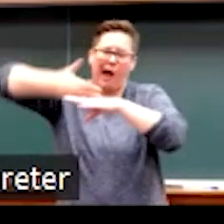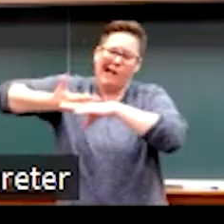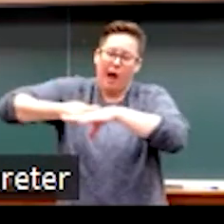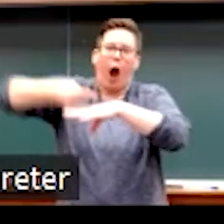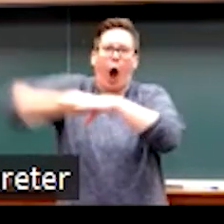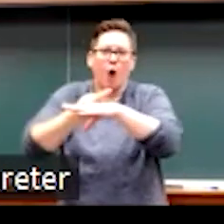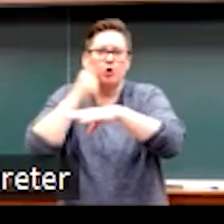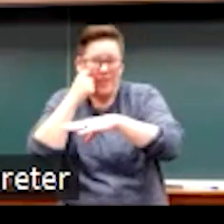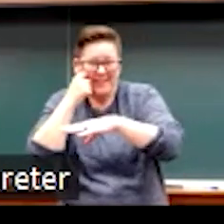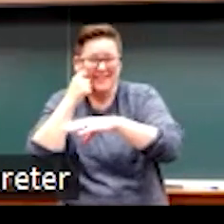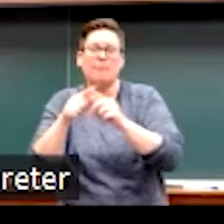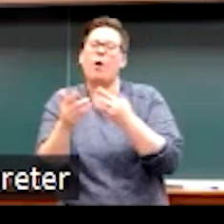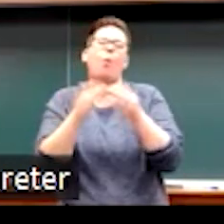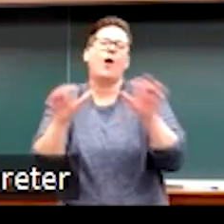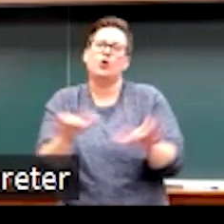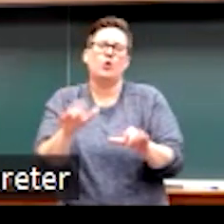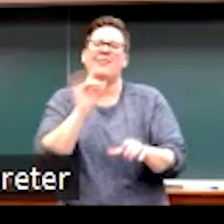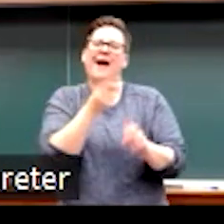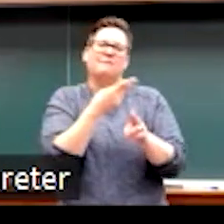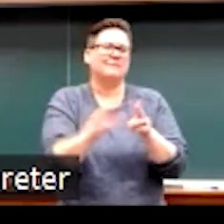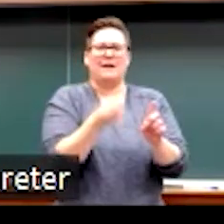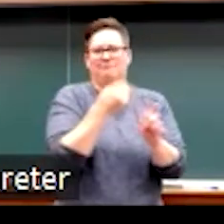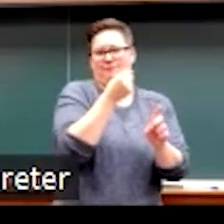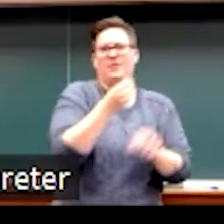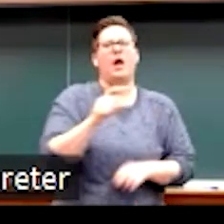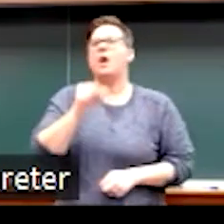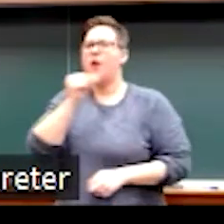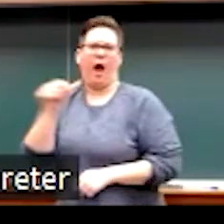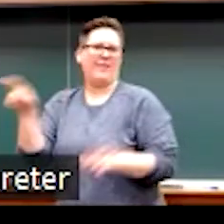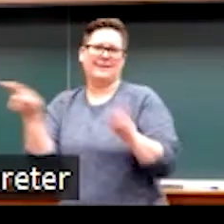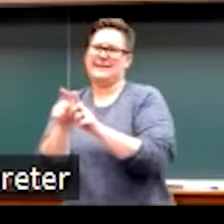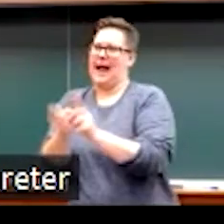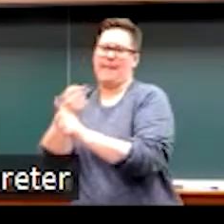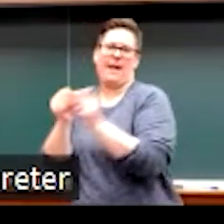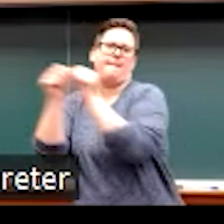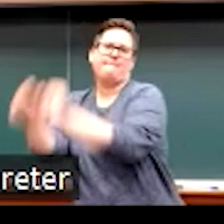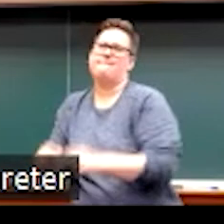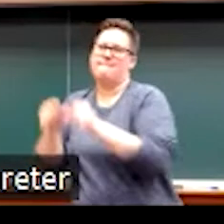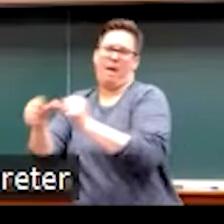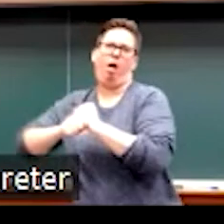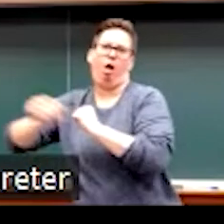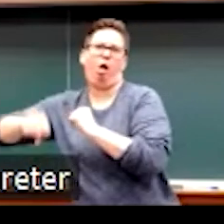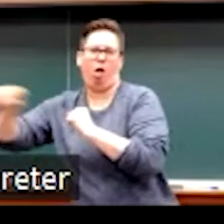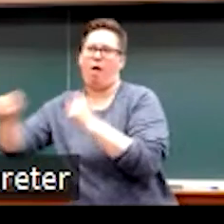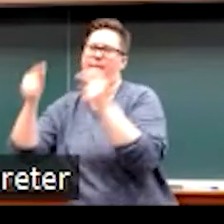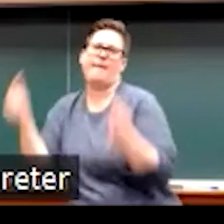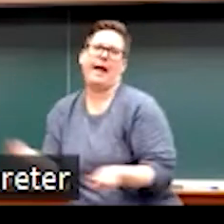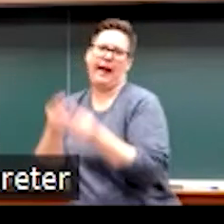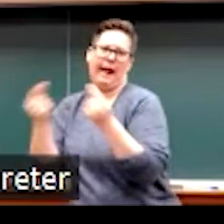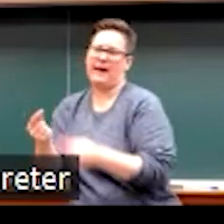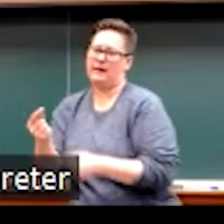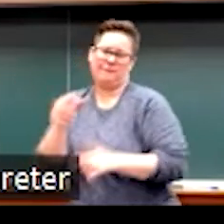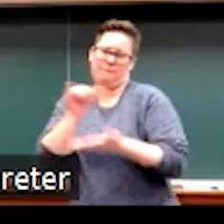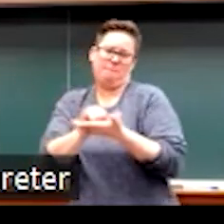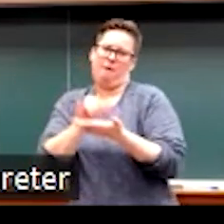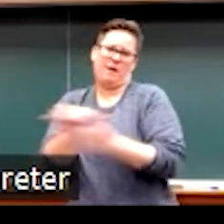skin. But no matter what you do, you're not going to achieve the level of impact and extended pain-related affect that you get